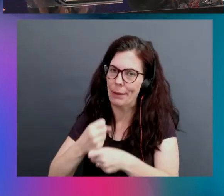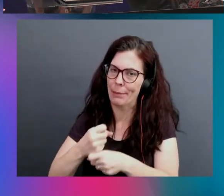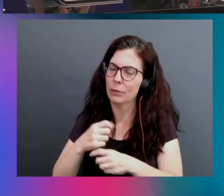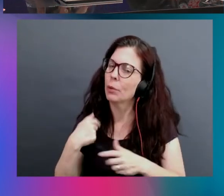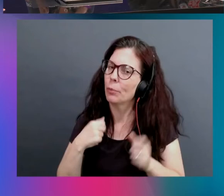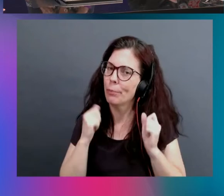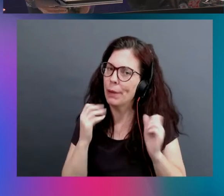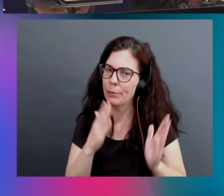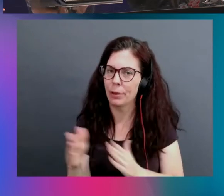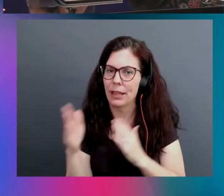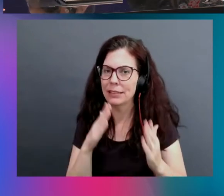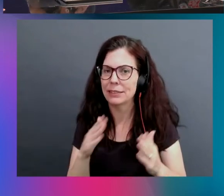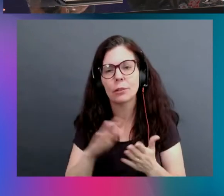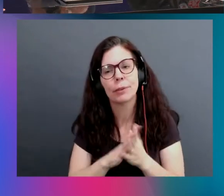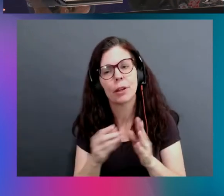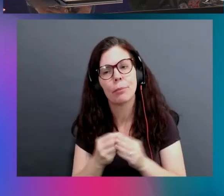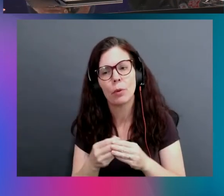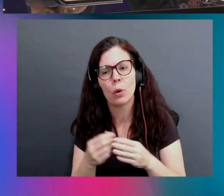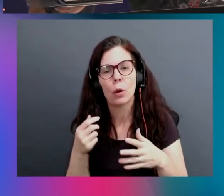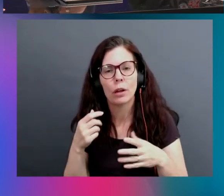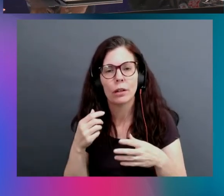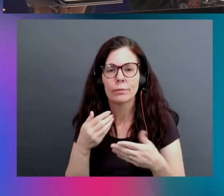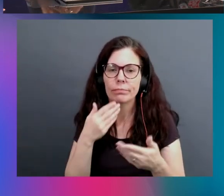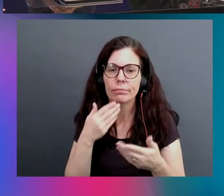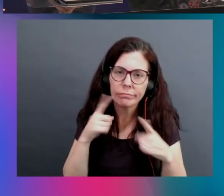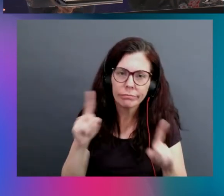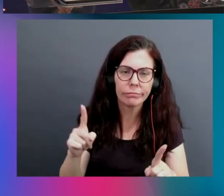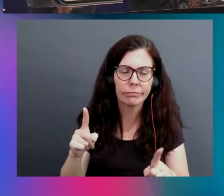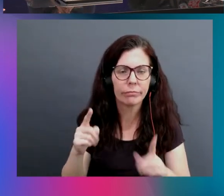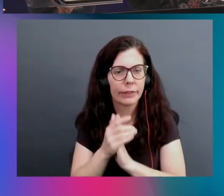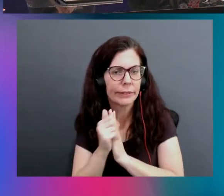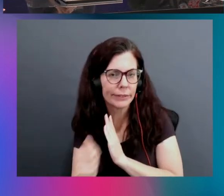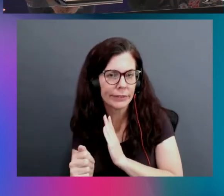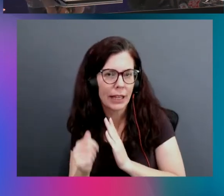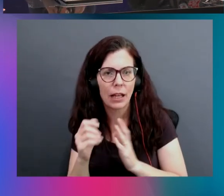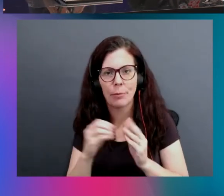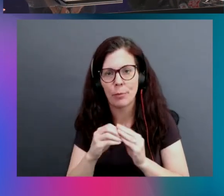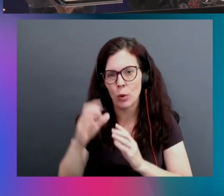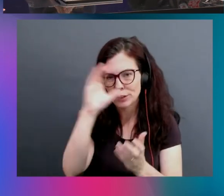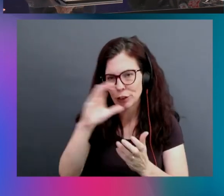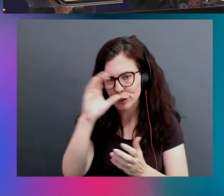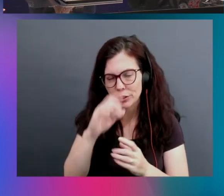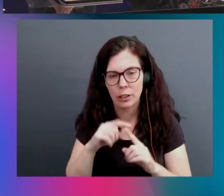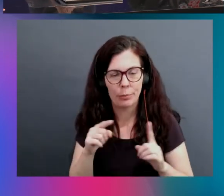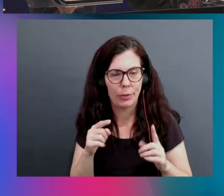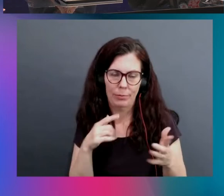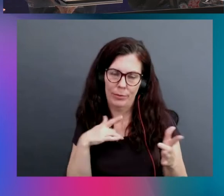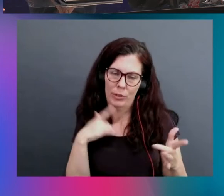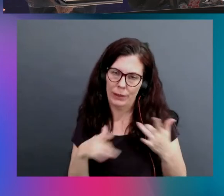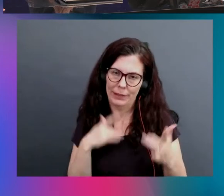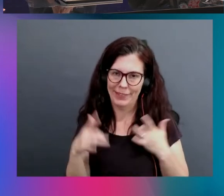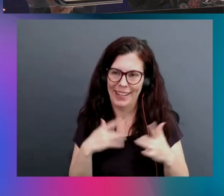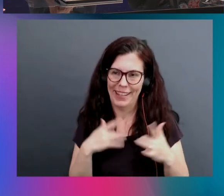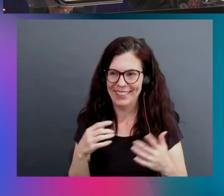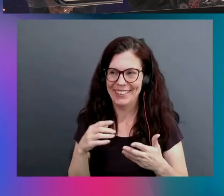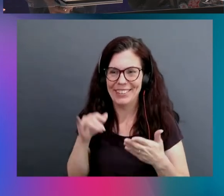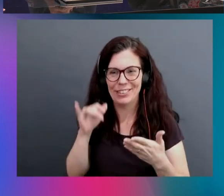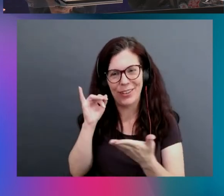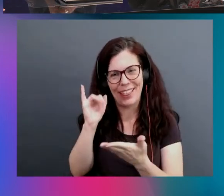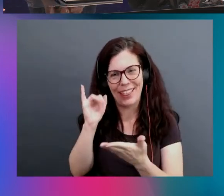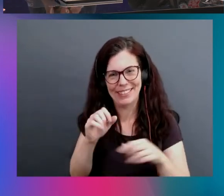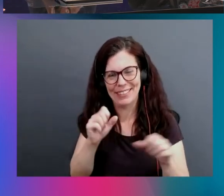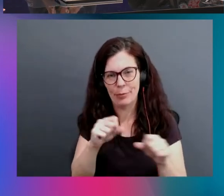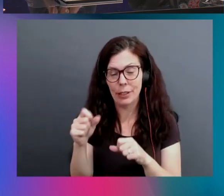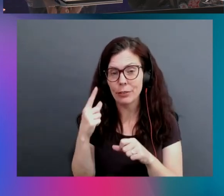more user-friendly and build more search capabilities, but super excited about this ability for people